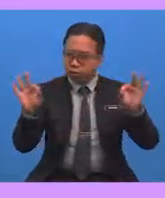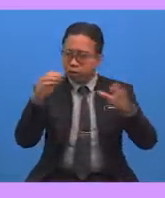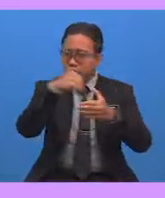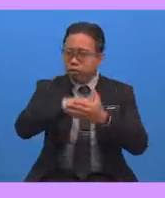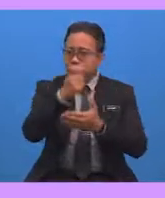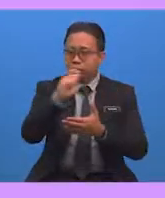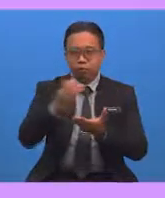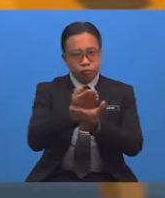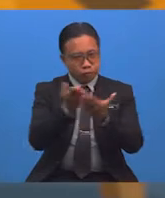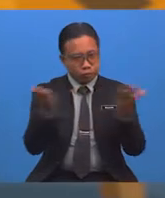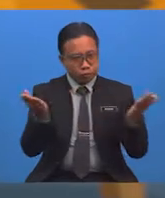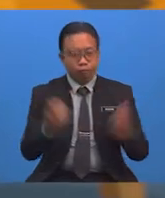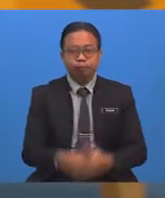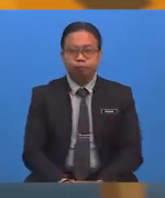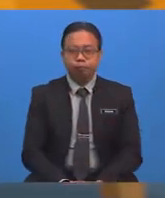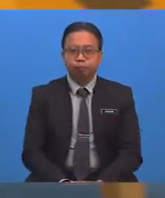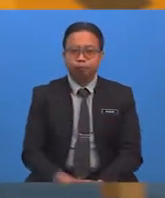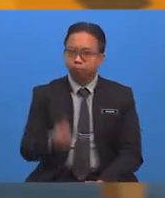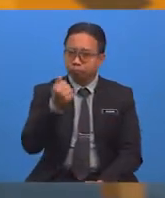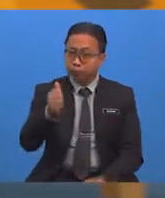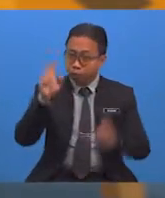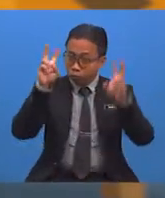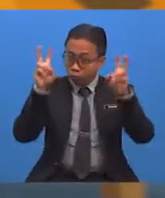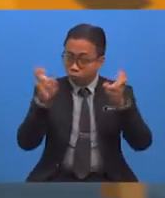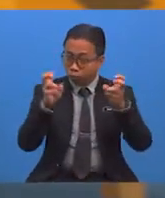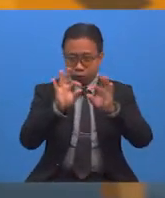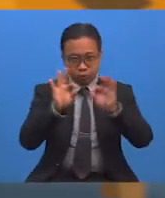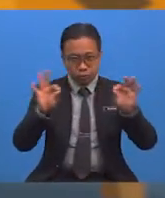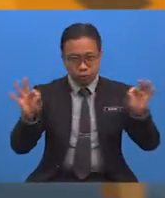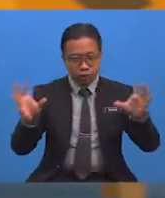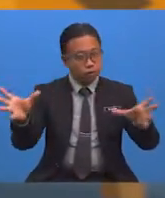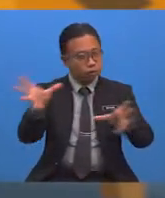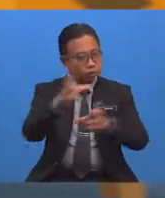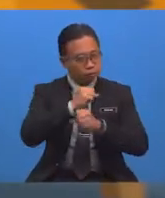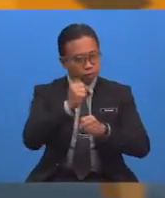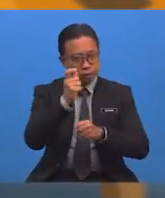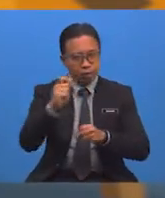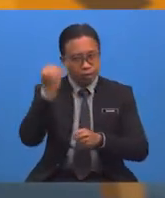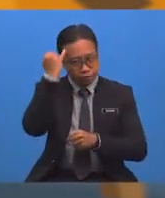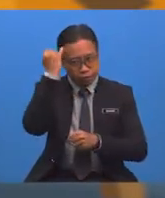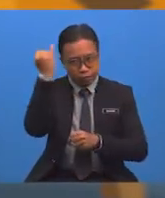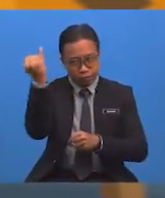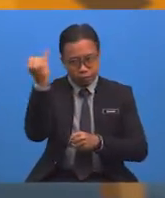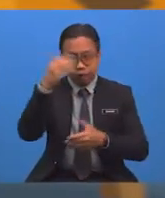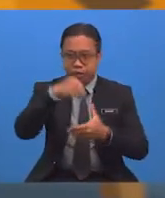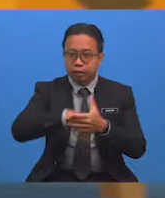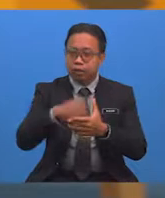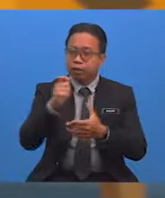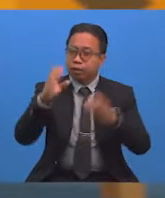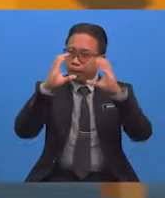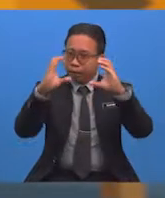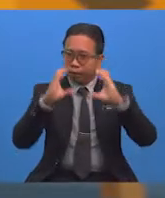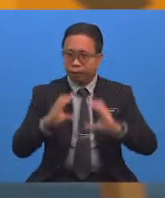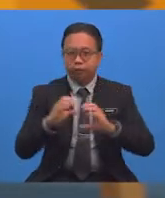the introduction. A good topic sentence summarizes the information in the